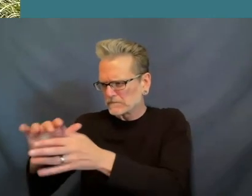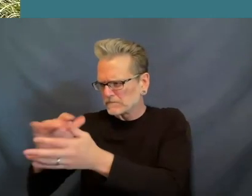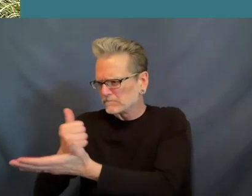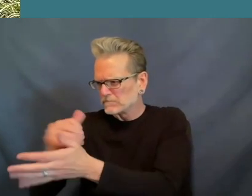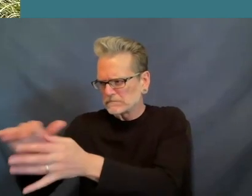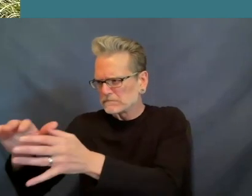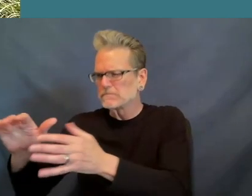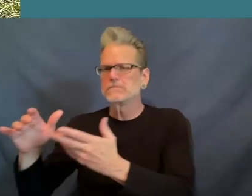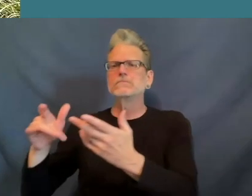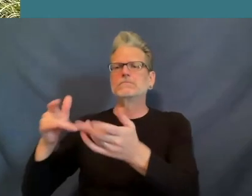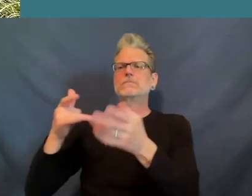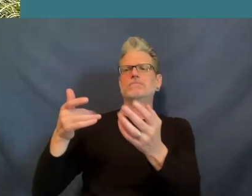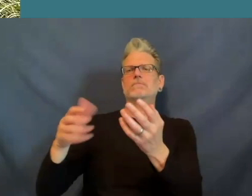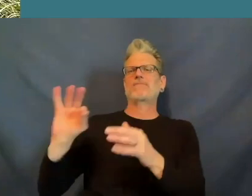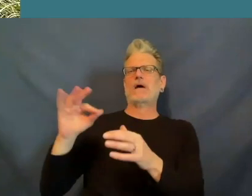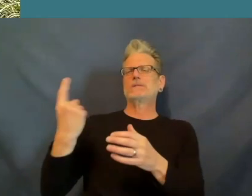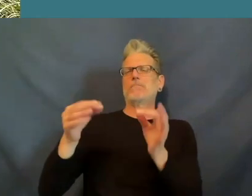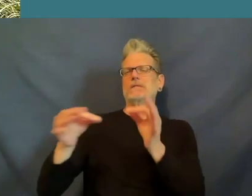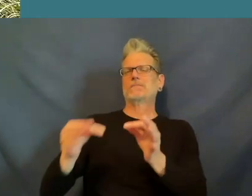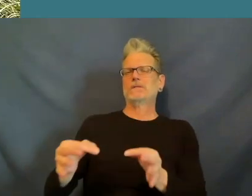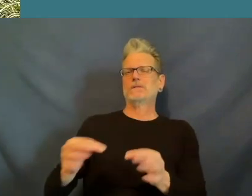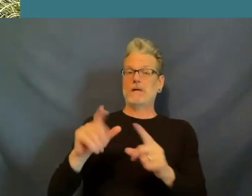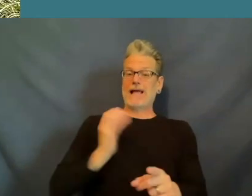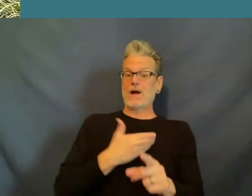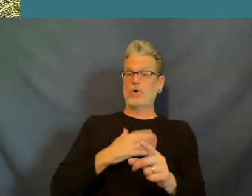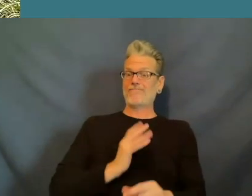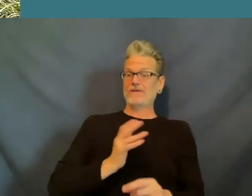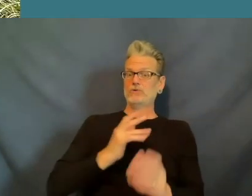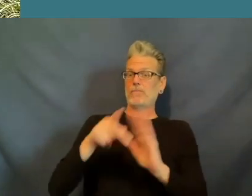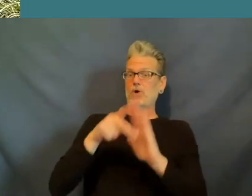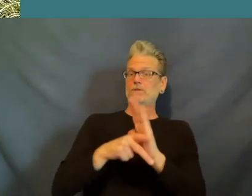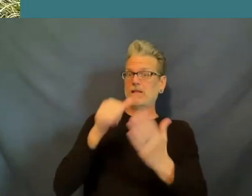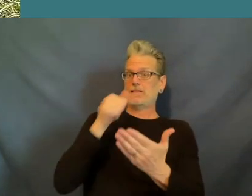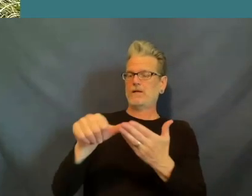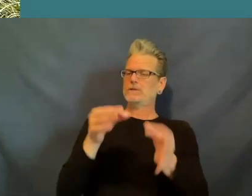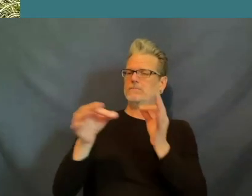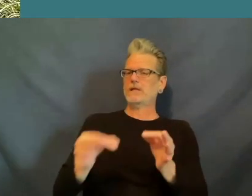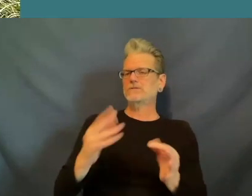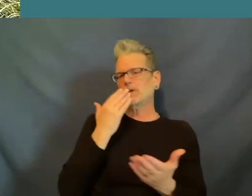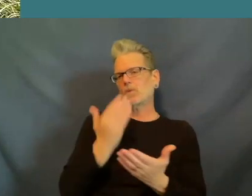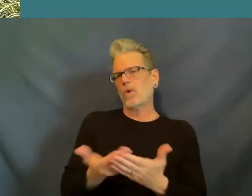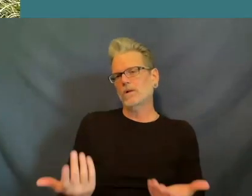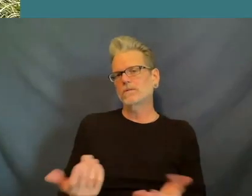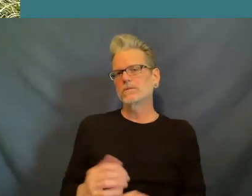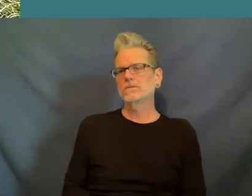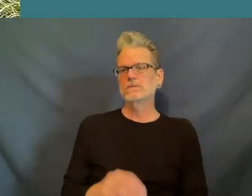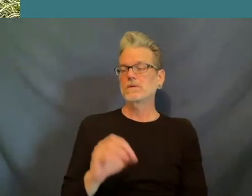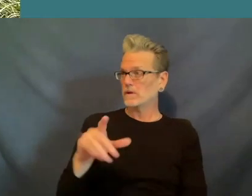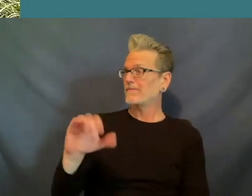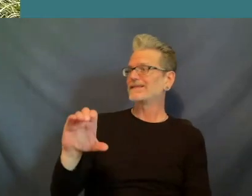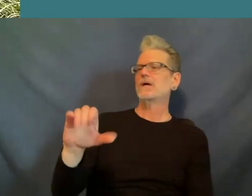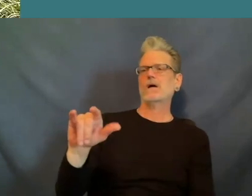is explained a little bit more in depth in our official policy letter as well. Great, and that's climate and economic